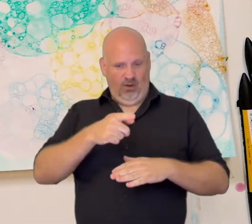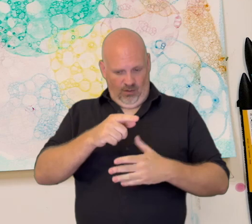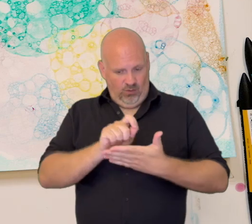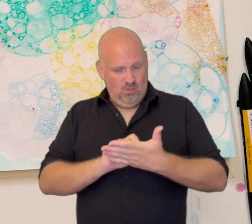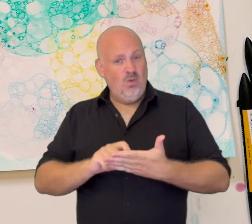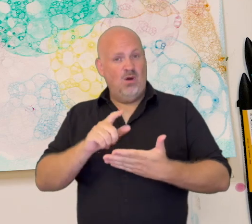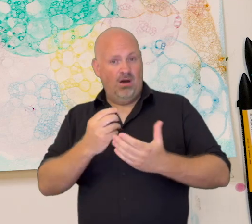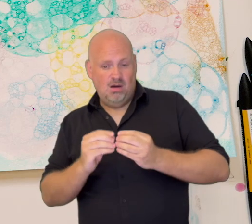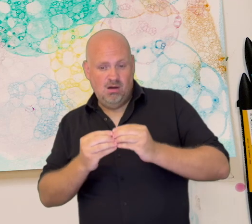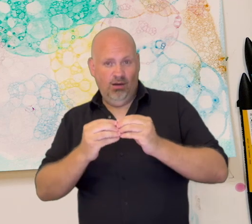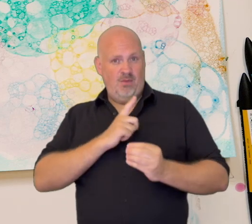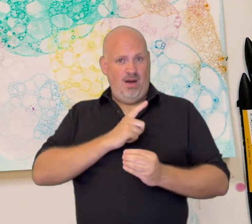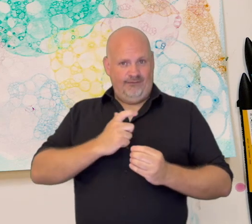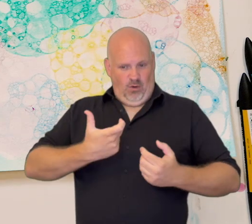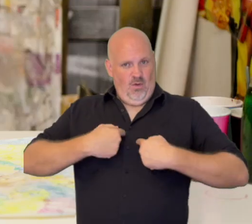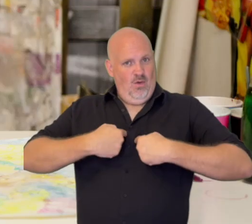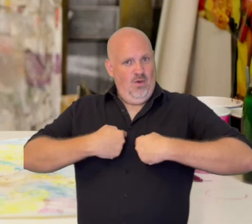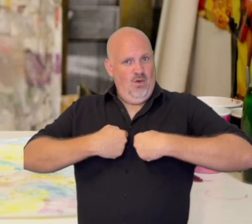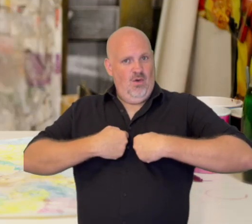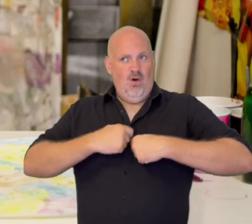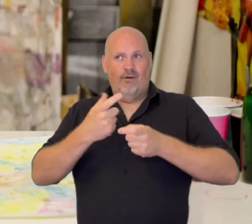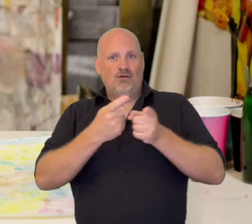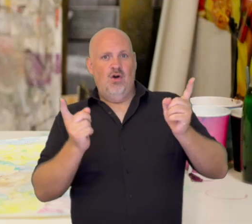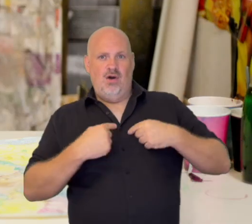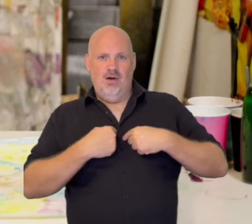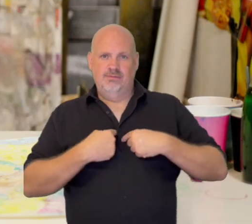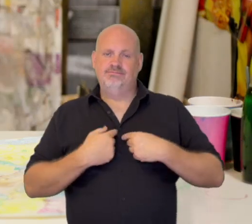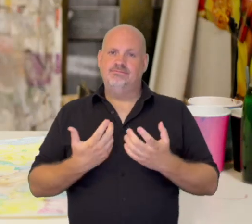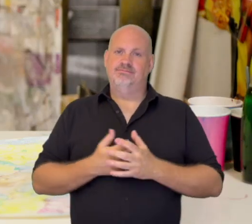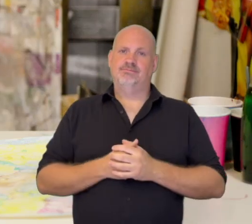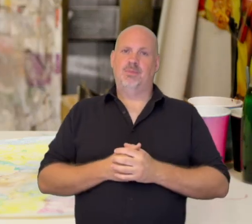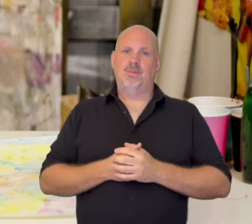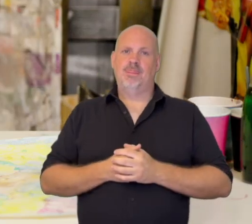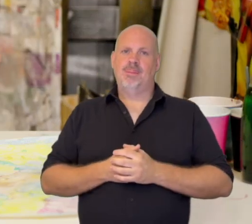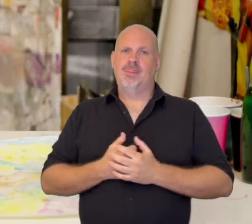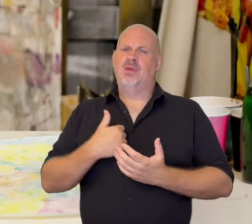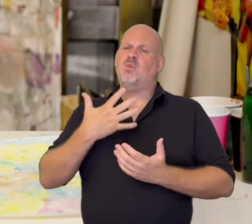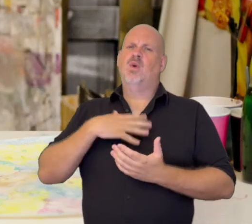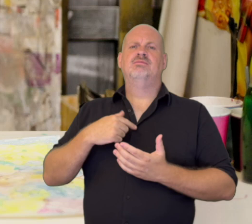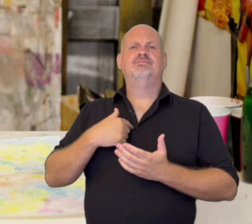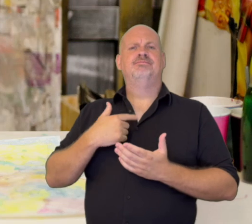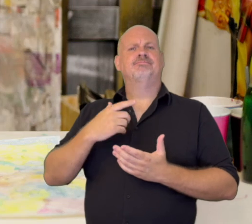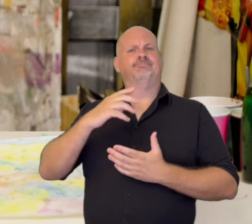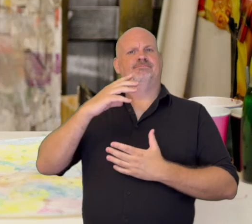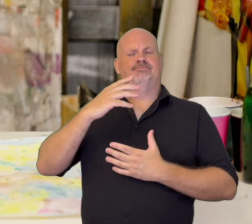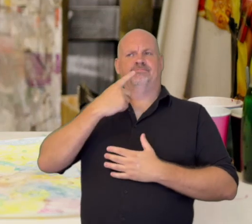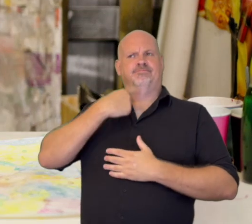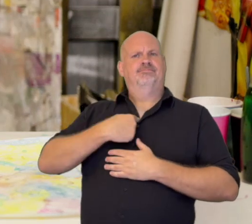you. And I would like to find, if I could, a starting